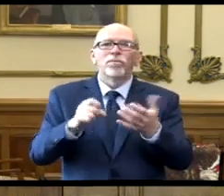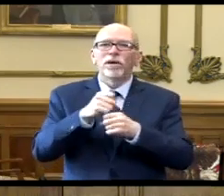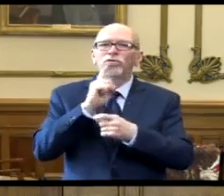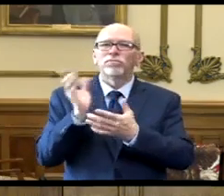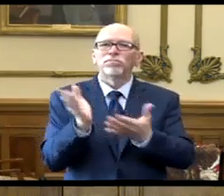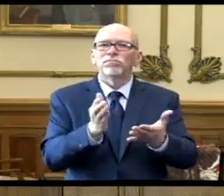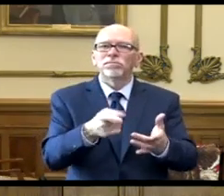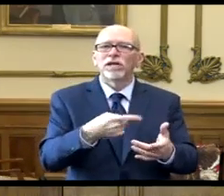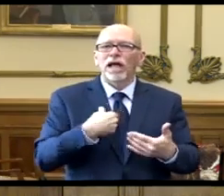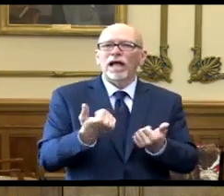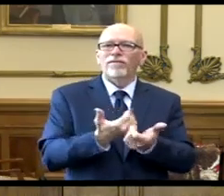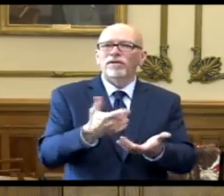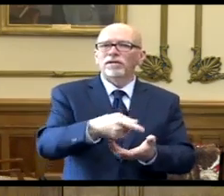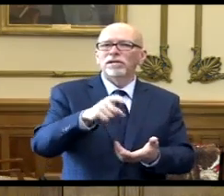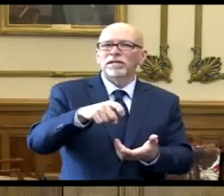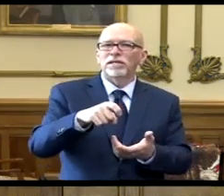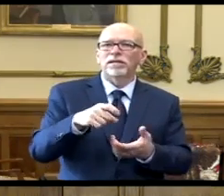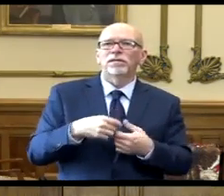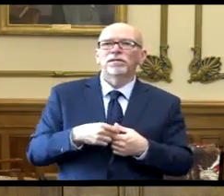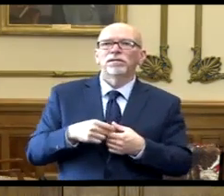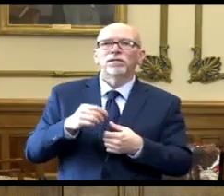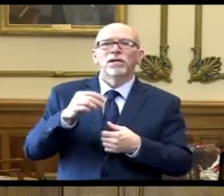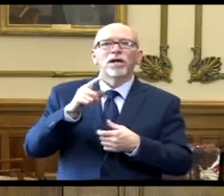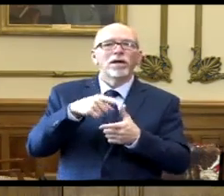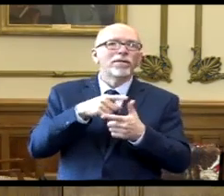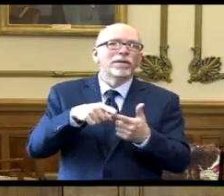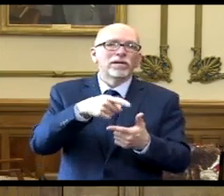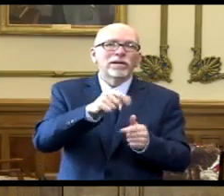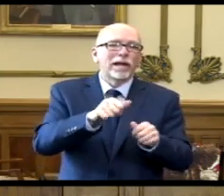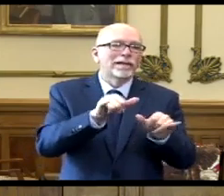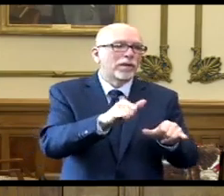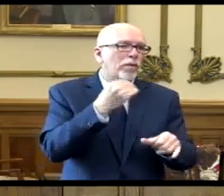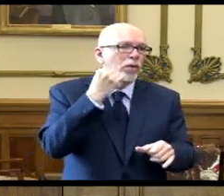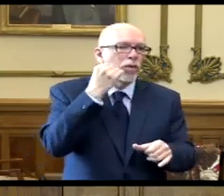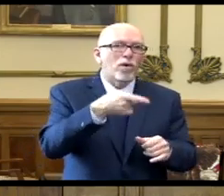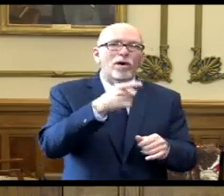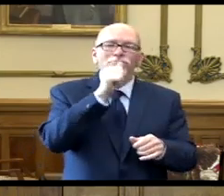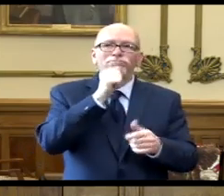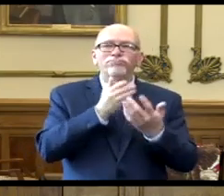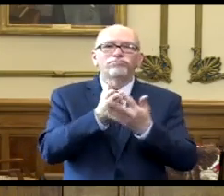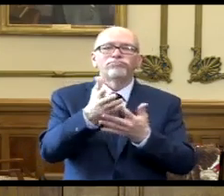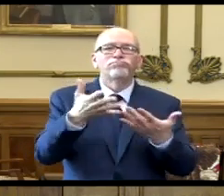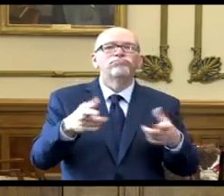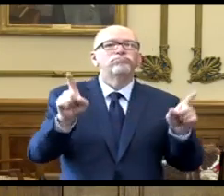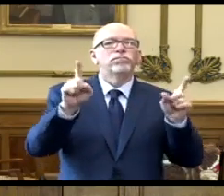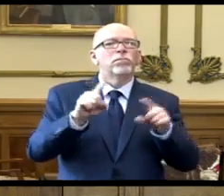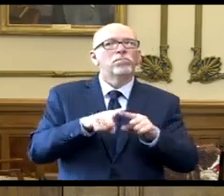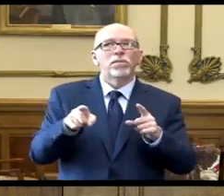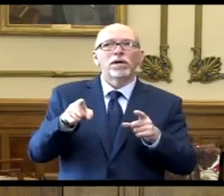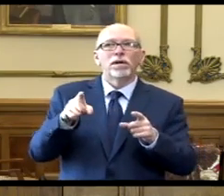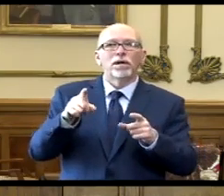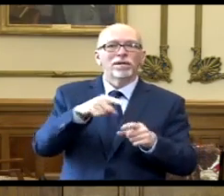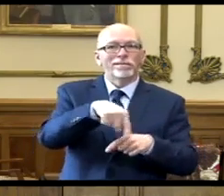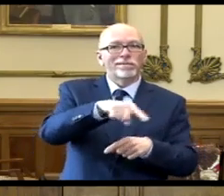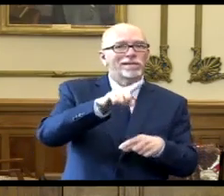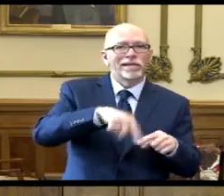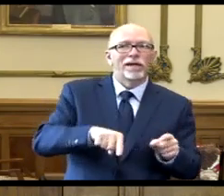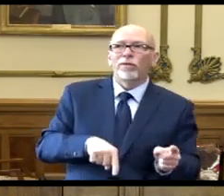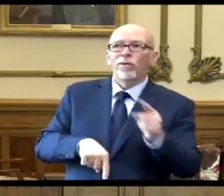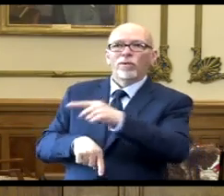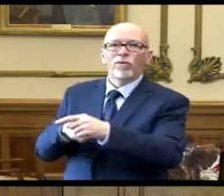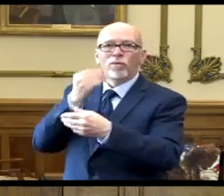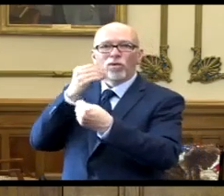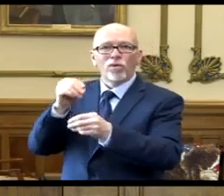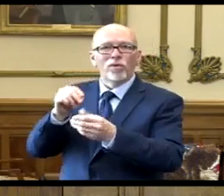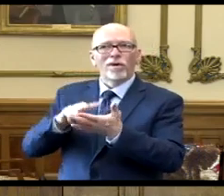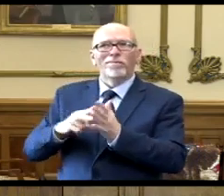to, mm-hmm. you know, hopefully weather this storm in their own home. But when no one is able to go out to the grocery store, we need